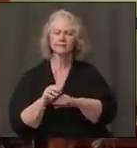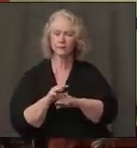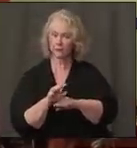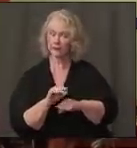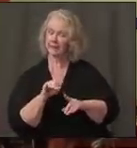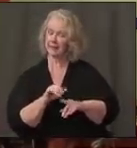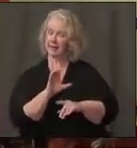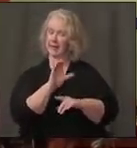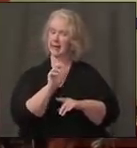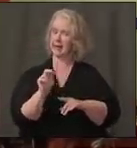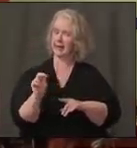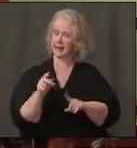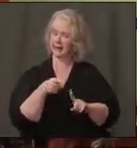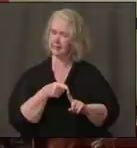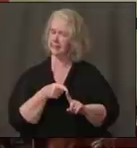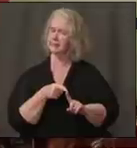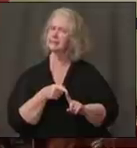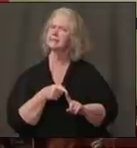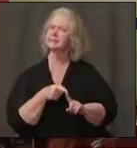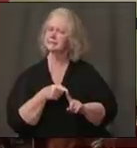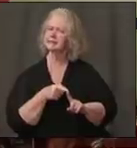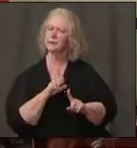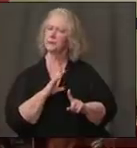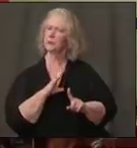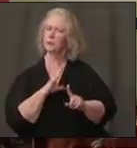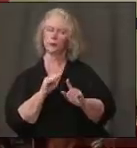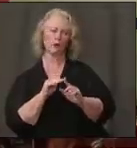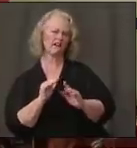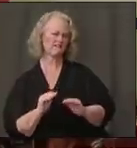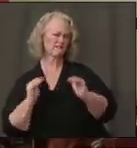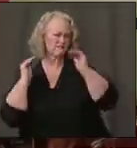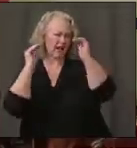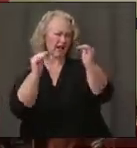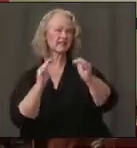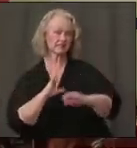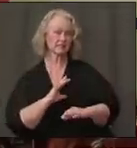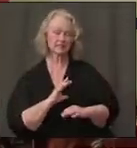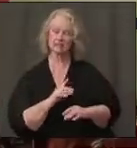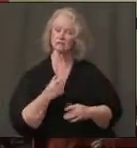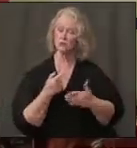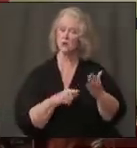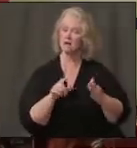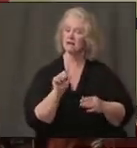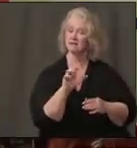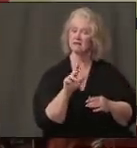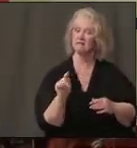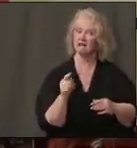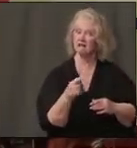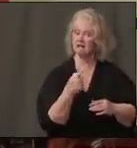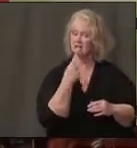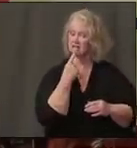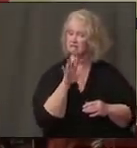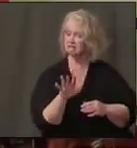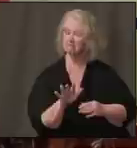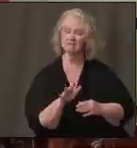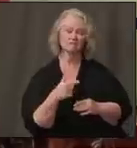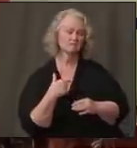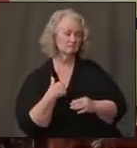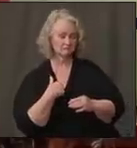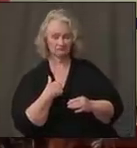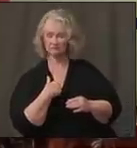Connecticut is very advanced on those. I think, as Scott said, and let me endorse, you